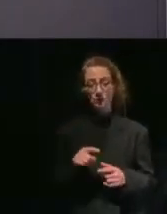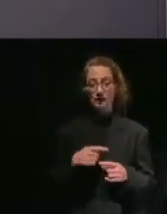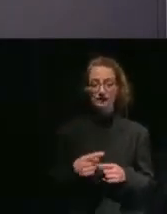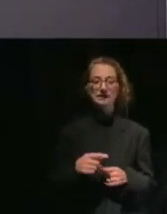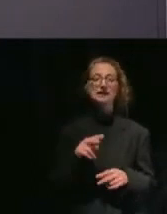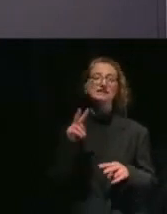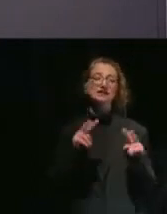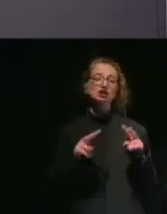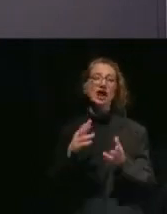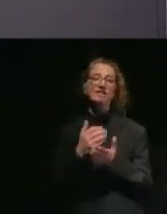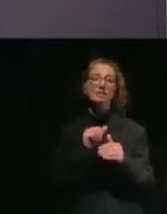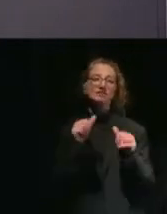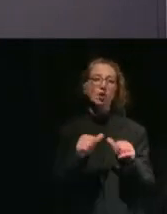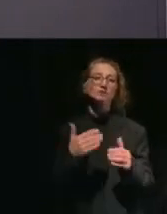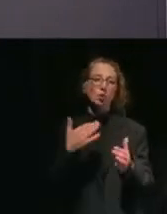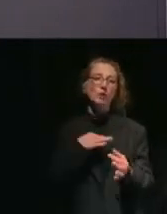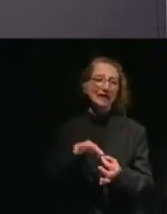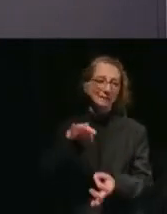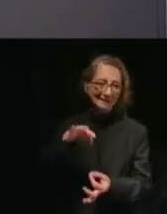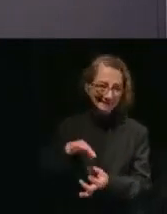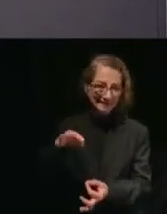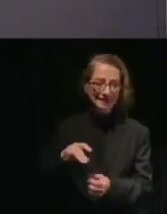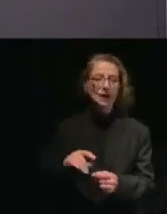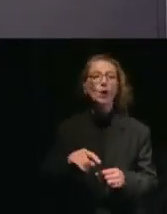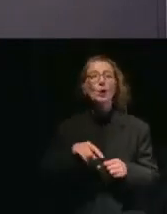I brought a large number of graphics with me,